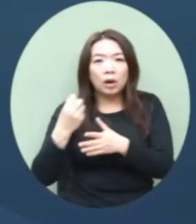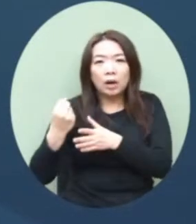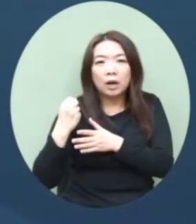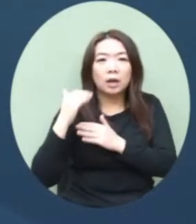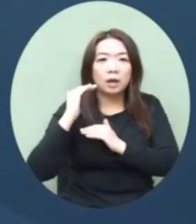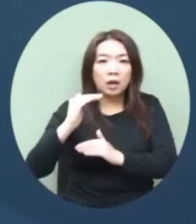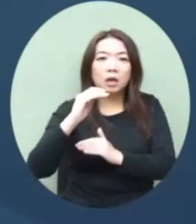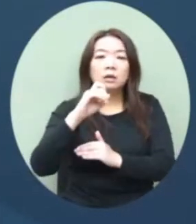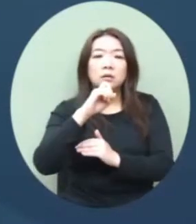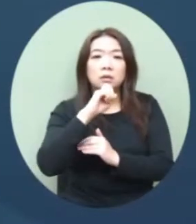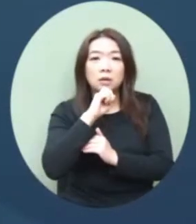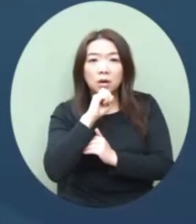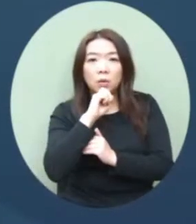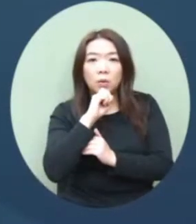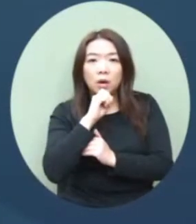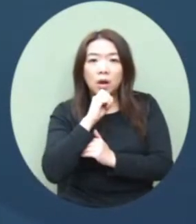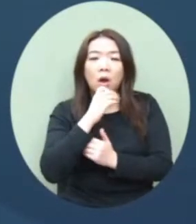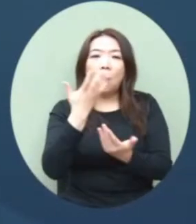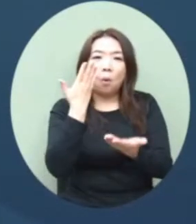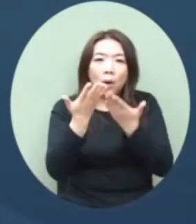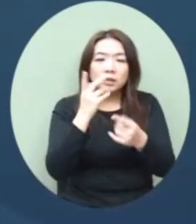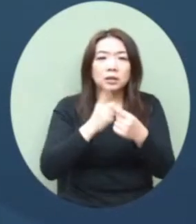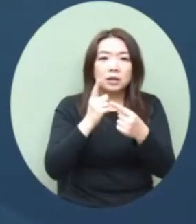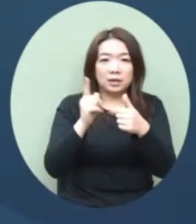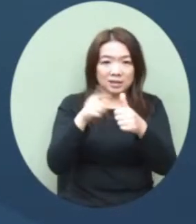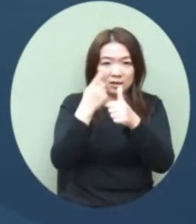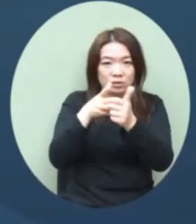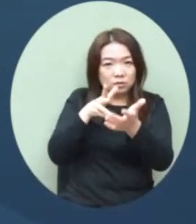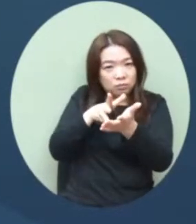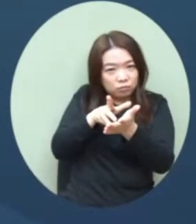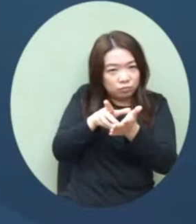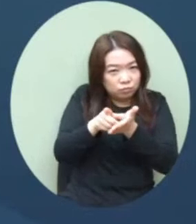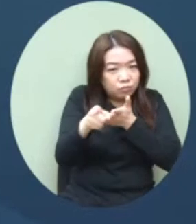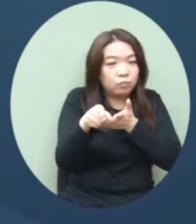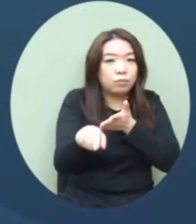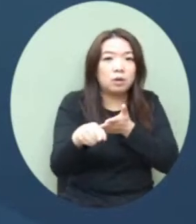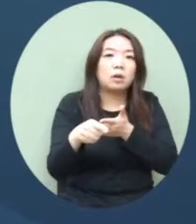is when our capacity is limited, we should focus on